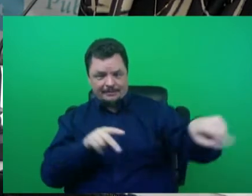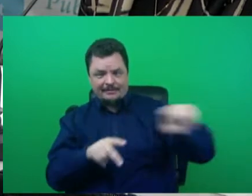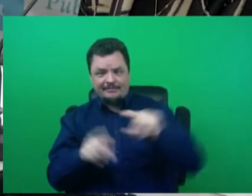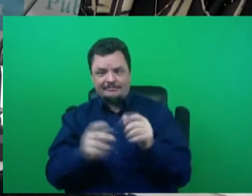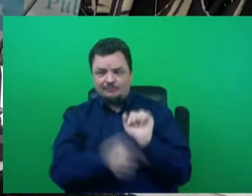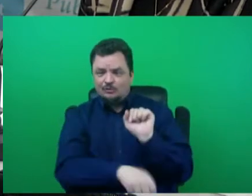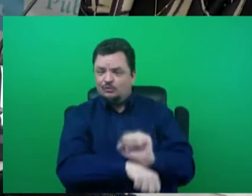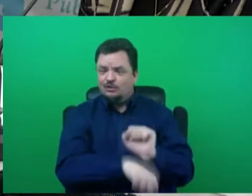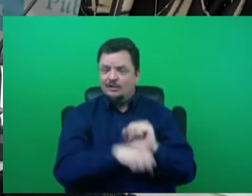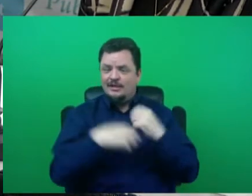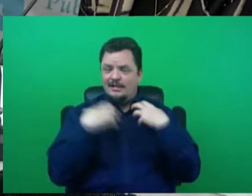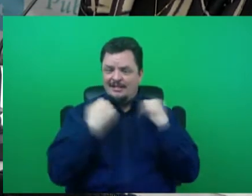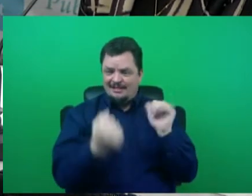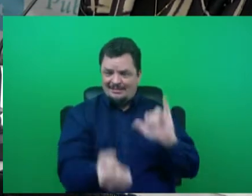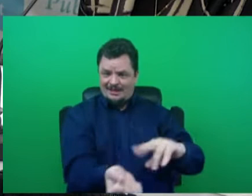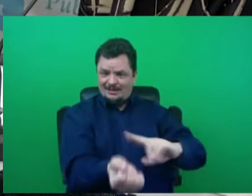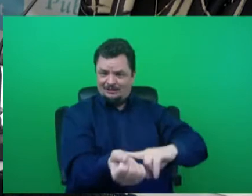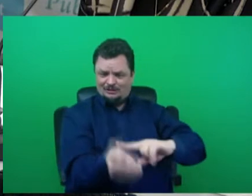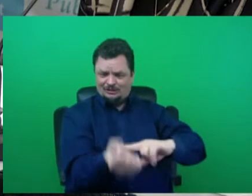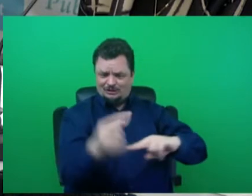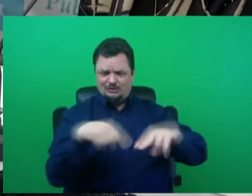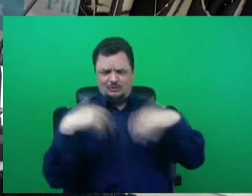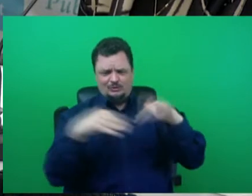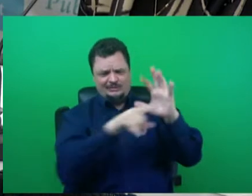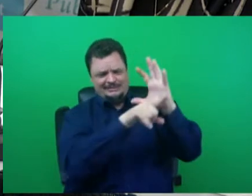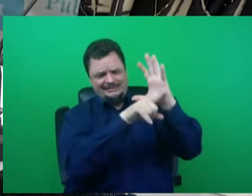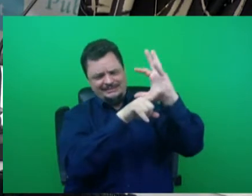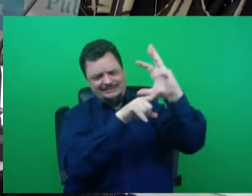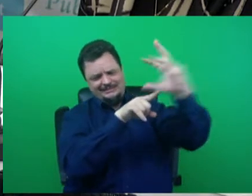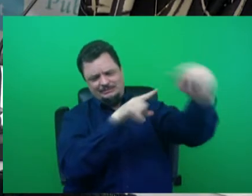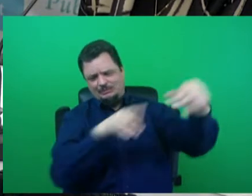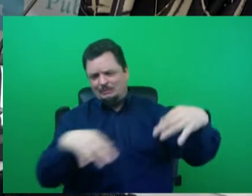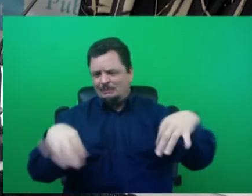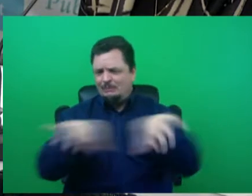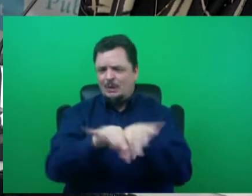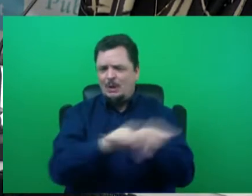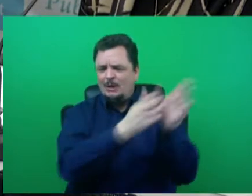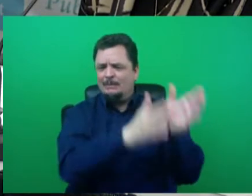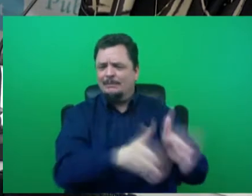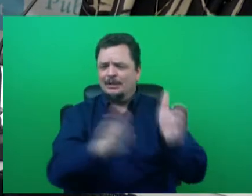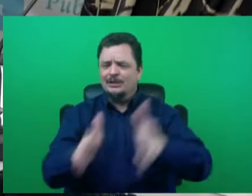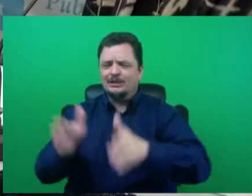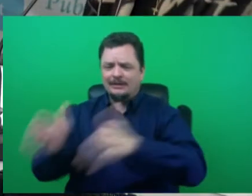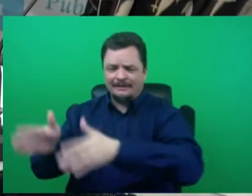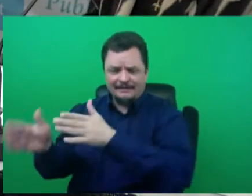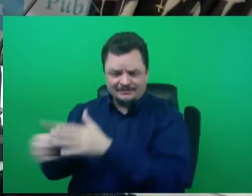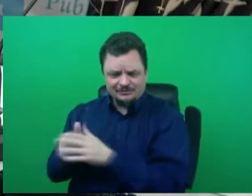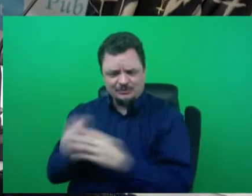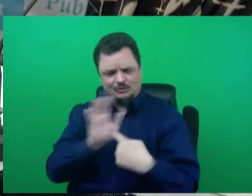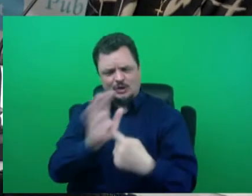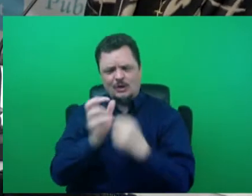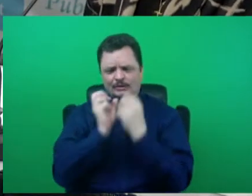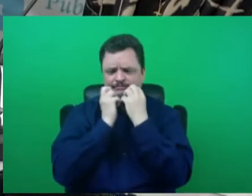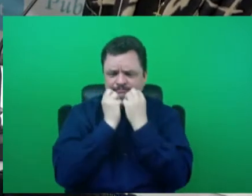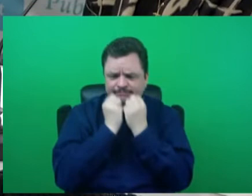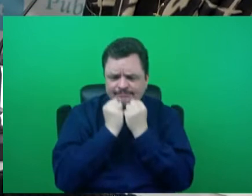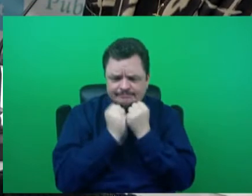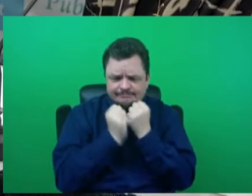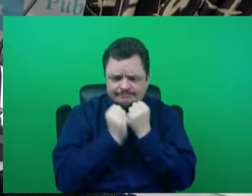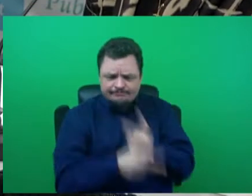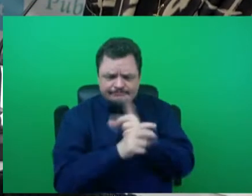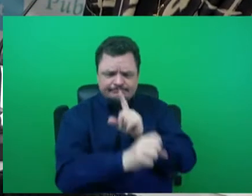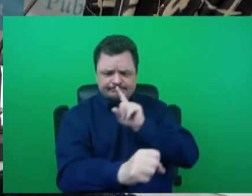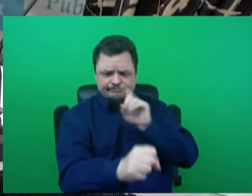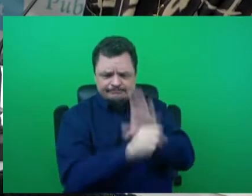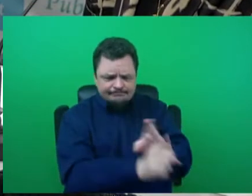individuals who display courage, care, dedication, and commitment in caring for others, and whereas the American